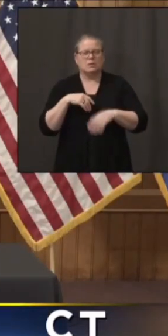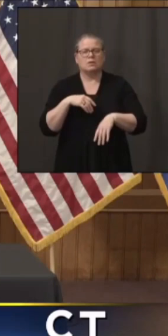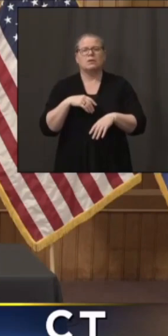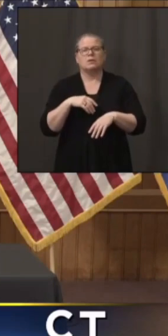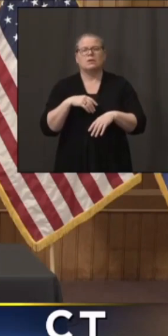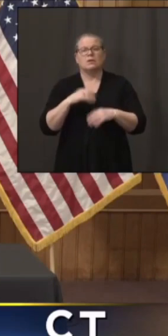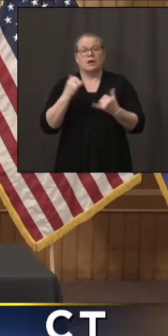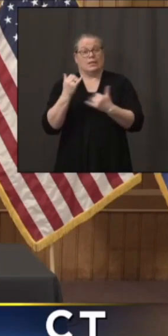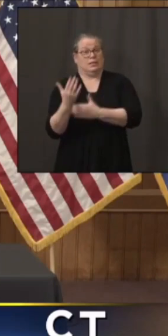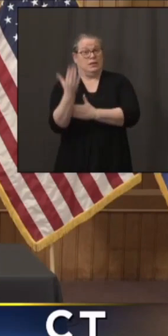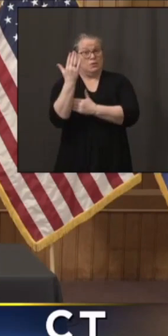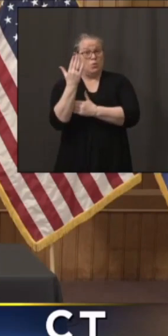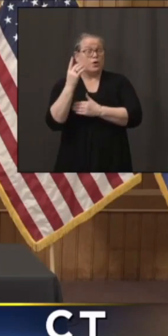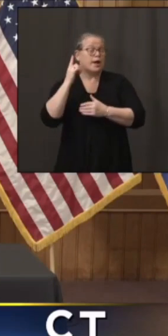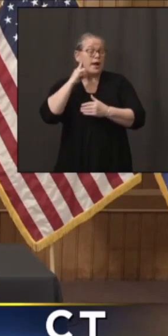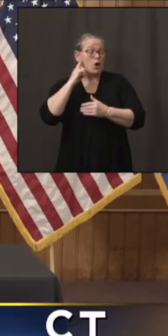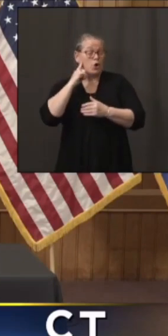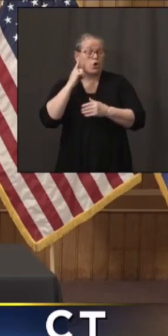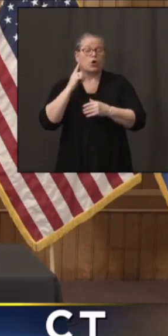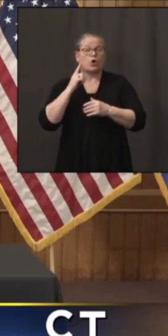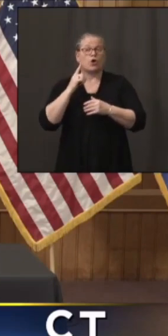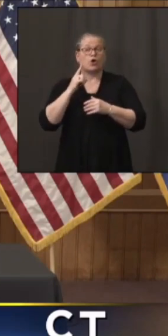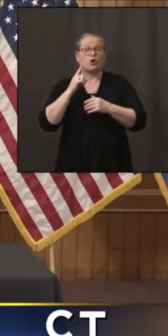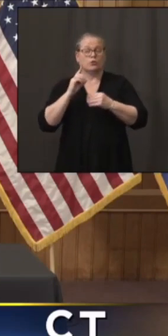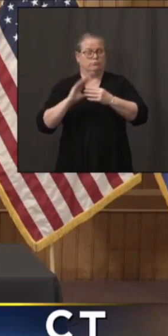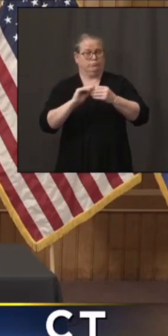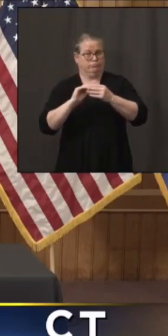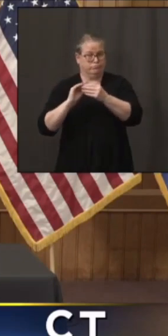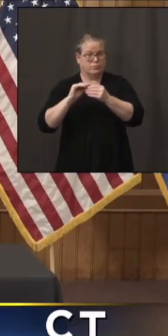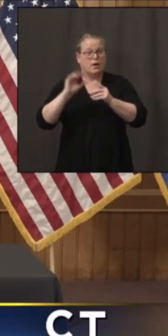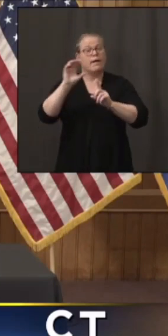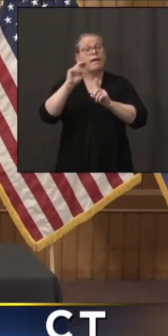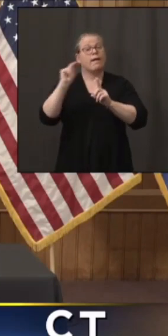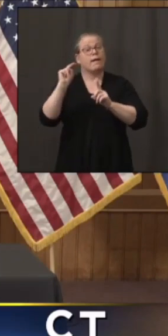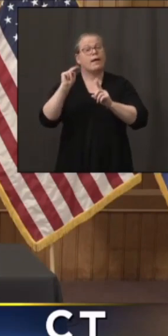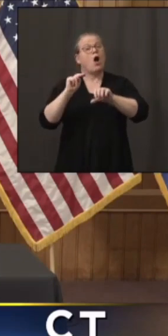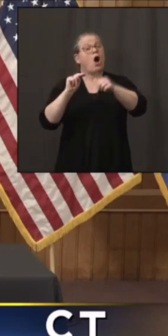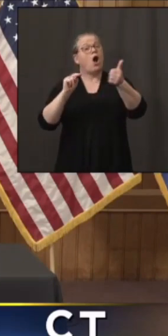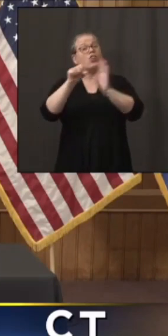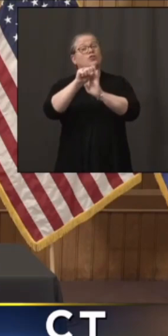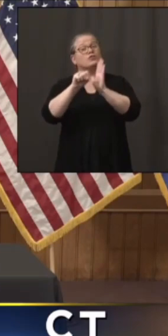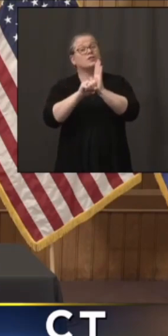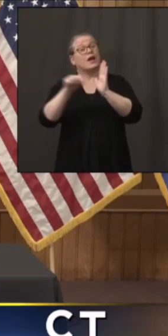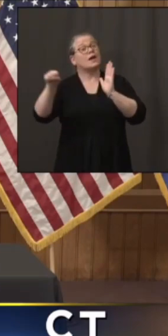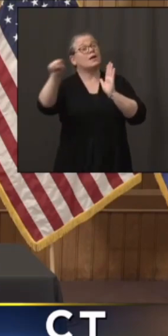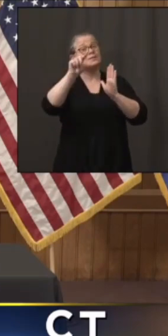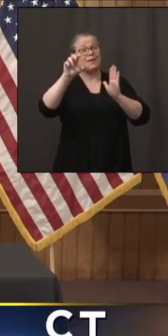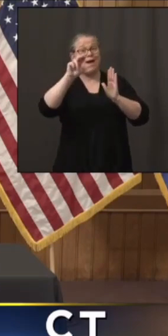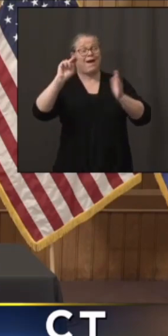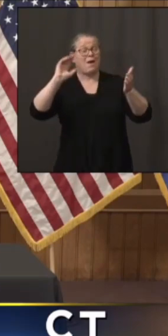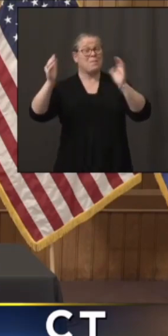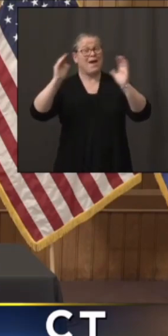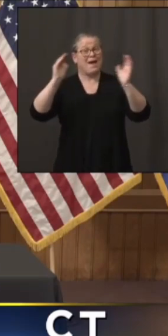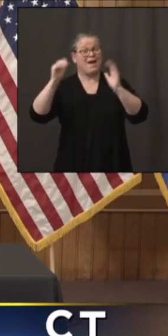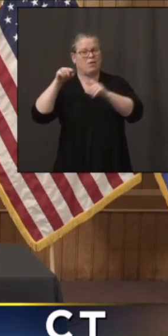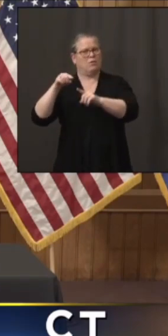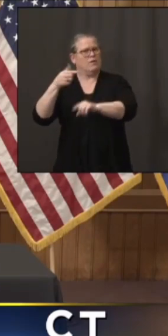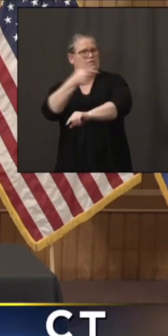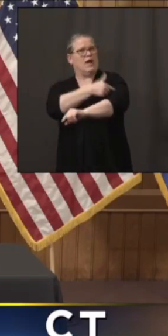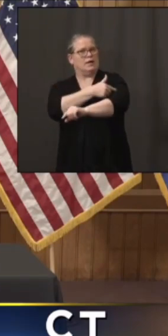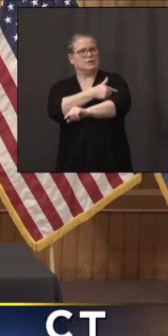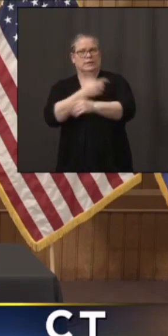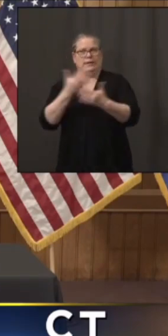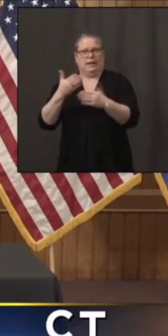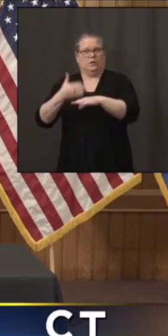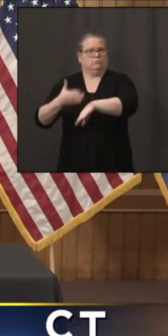that Connecticut has been ahead of most other states in vaccinations is that